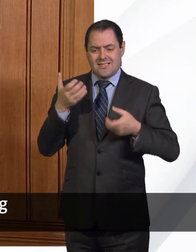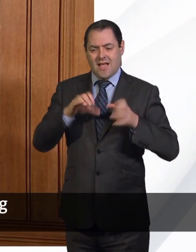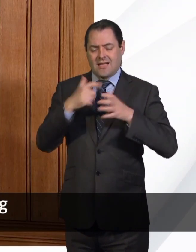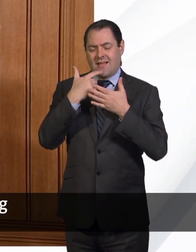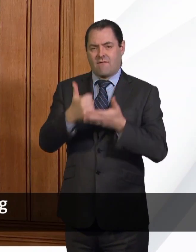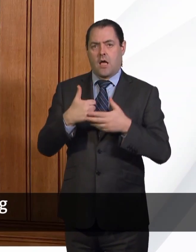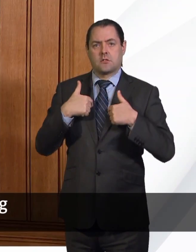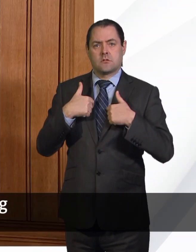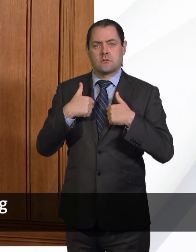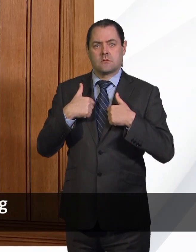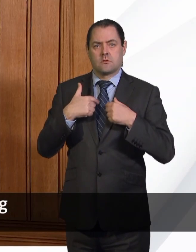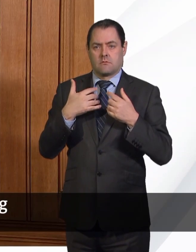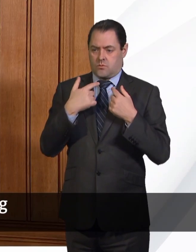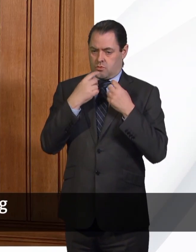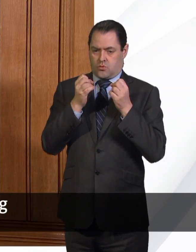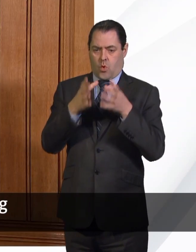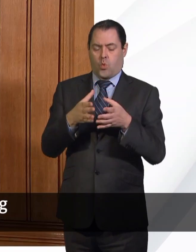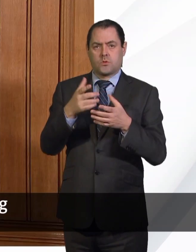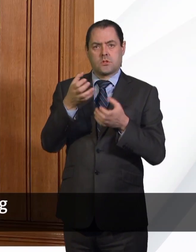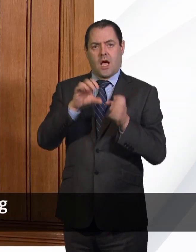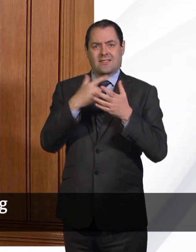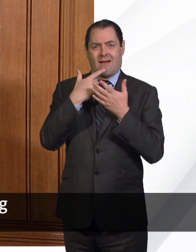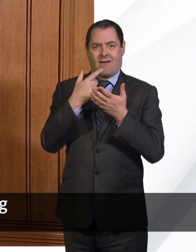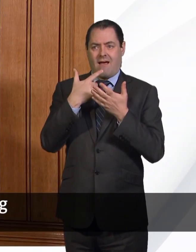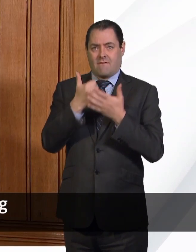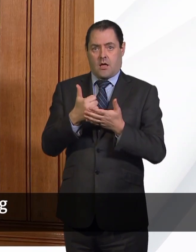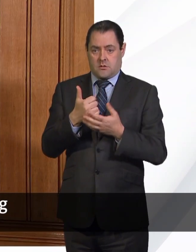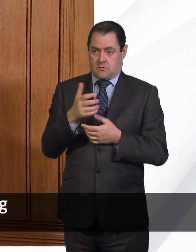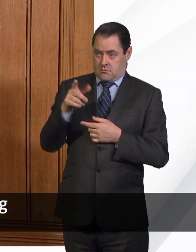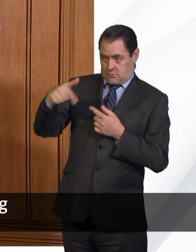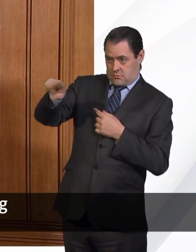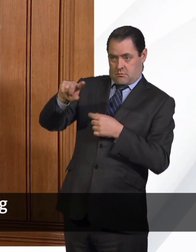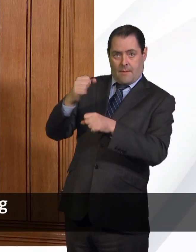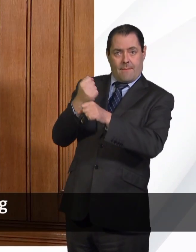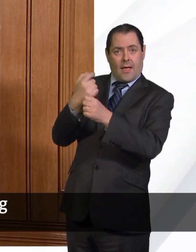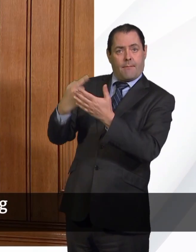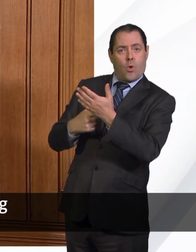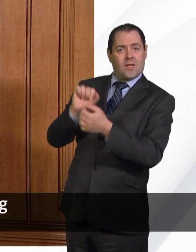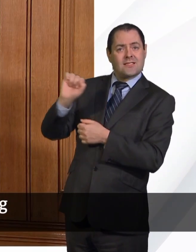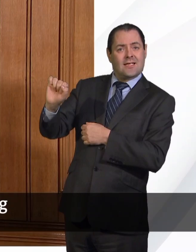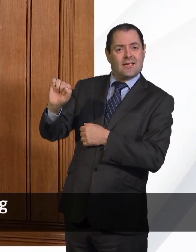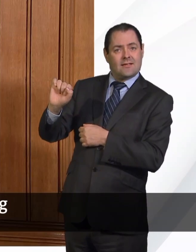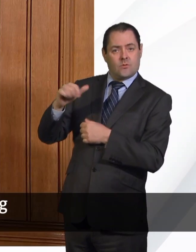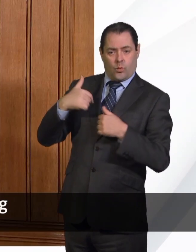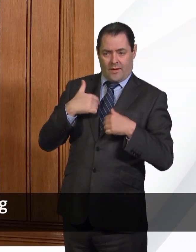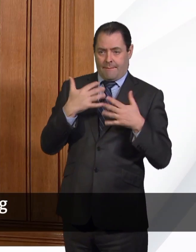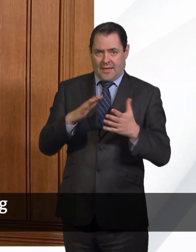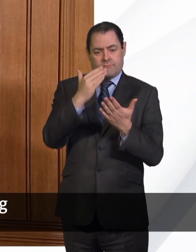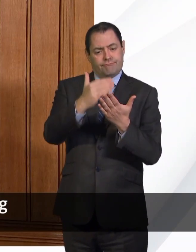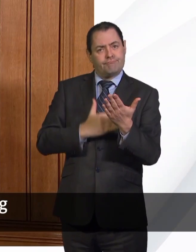advice, and we've laid out what the science advice is. From that, policy decisions can be made, and we've laid out a series